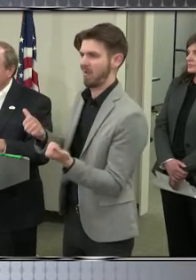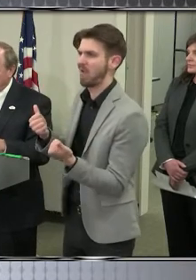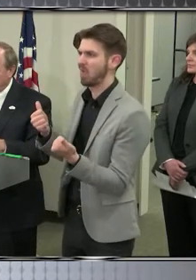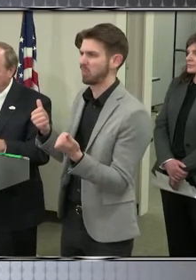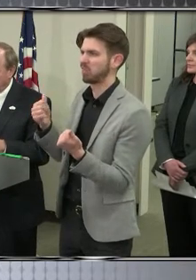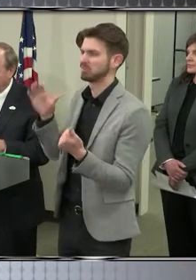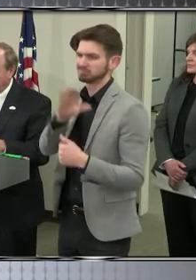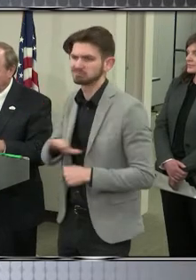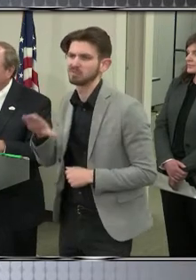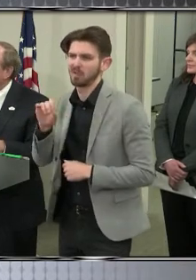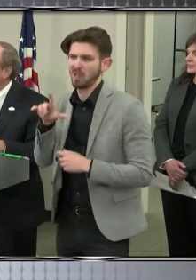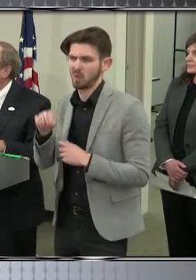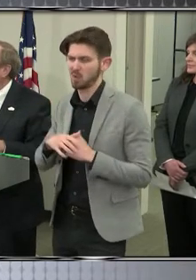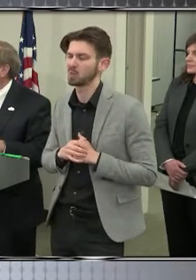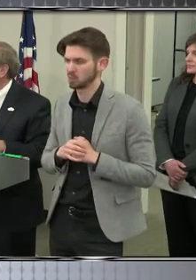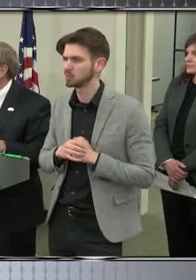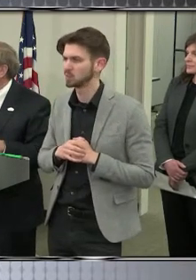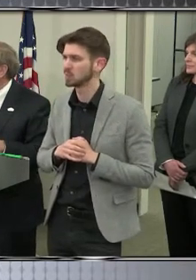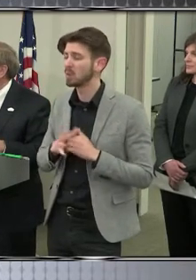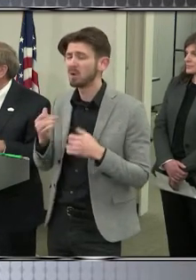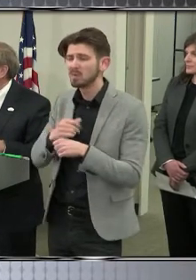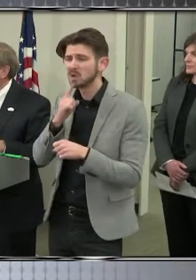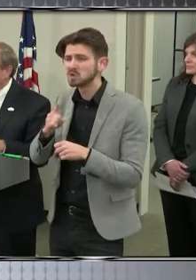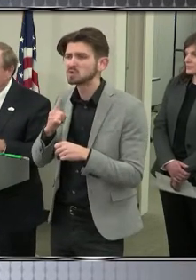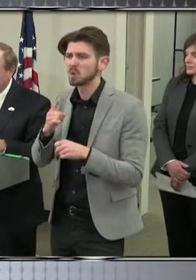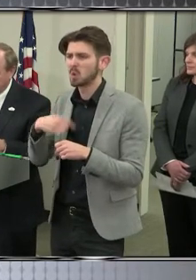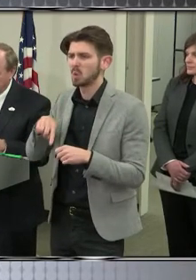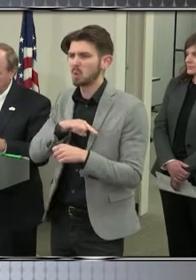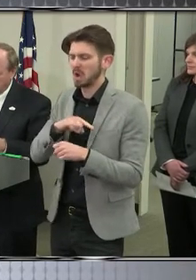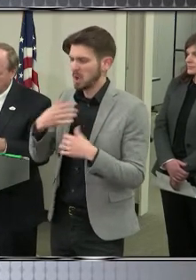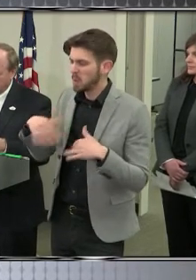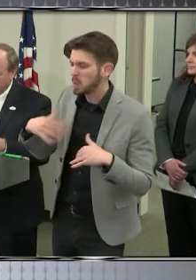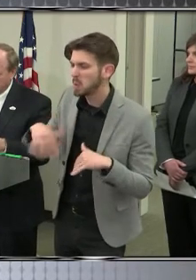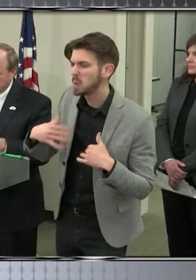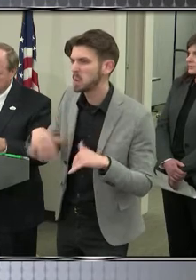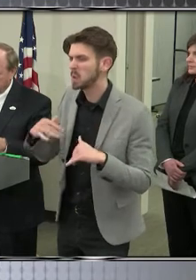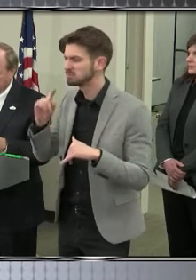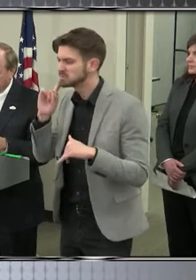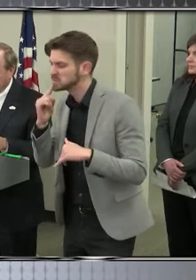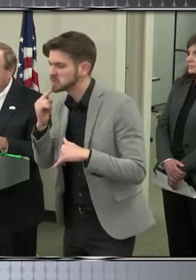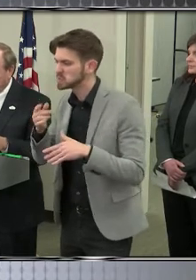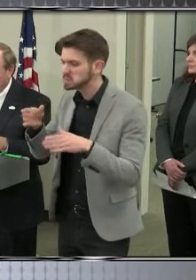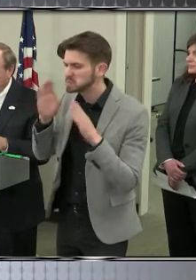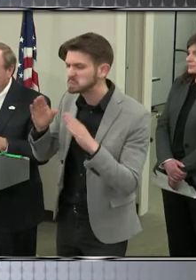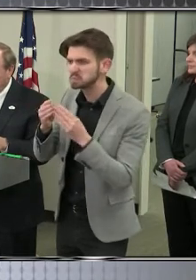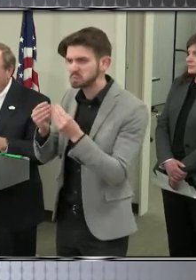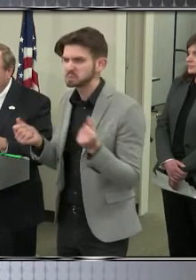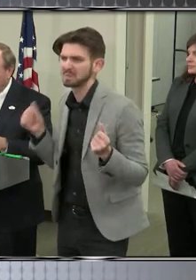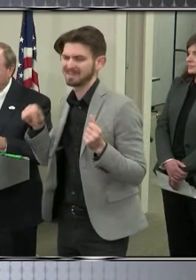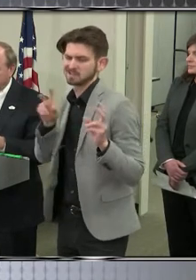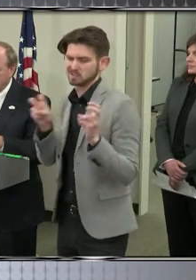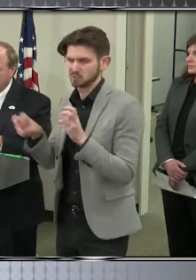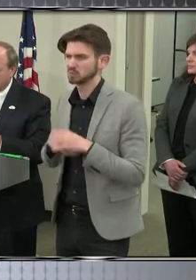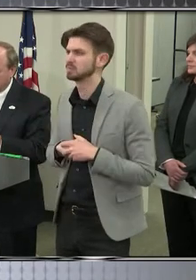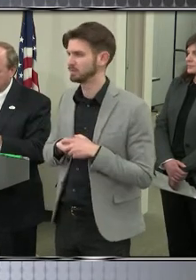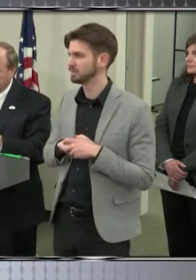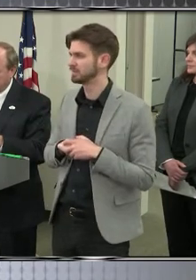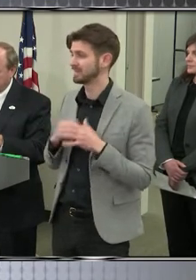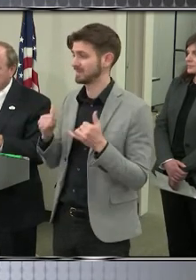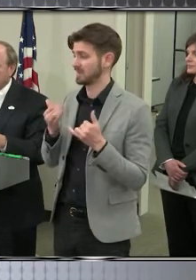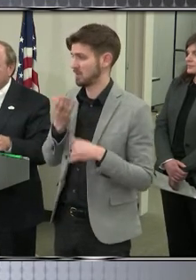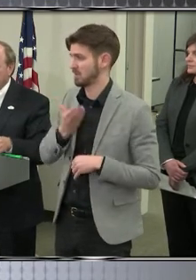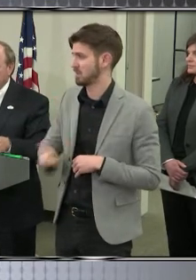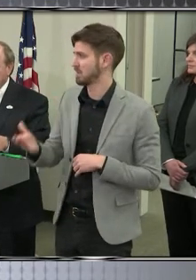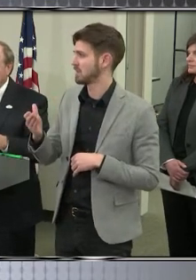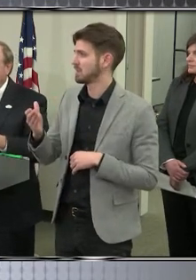to ensure the public health and safety of our community. And with that, it's my pleasure to introduce the chairman of the El Paso County